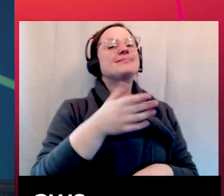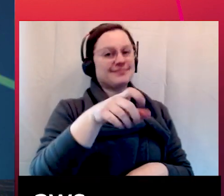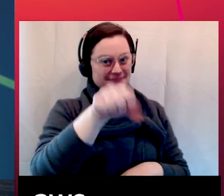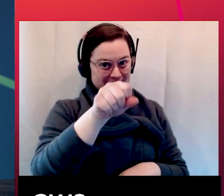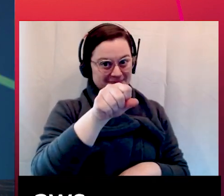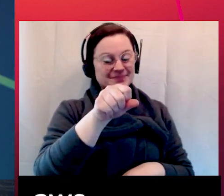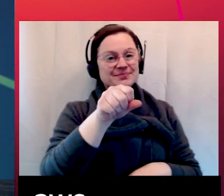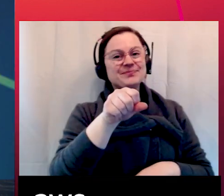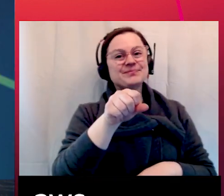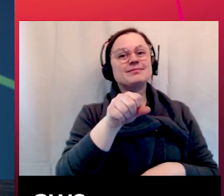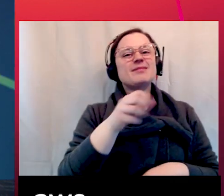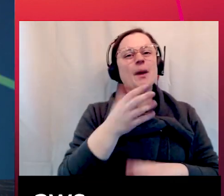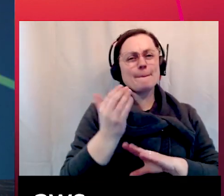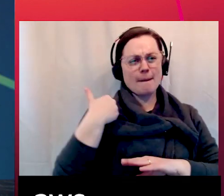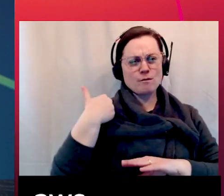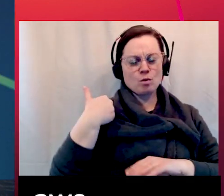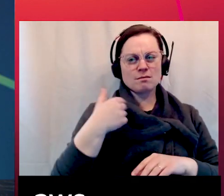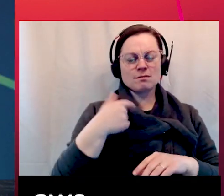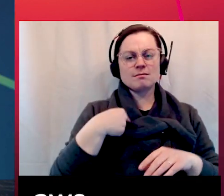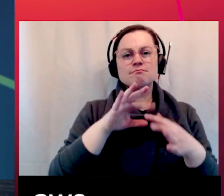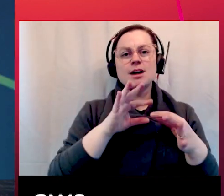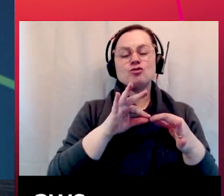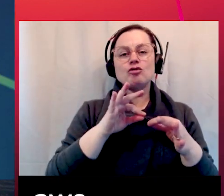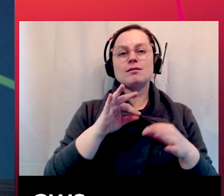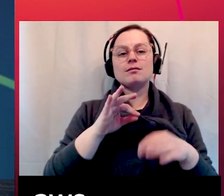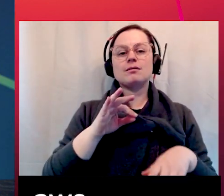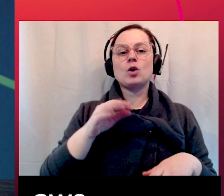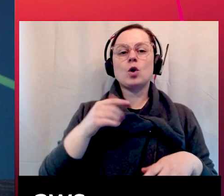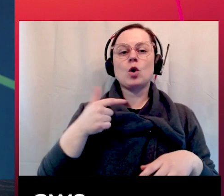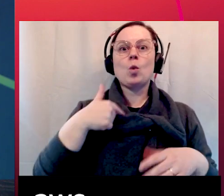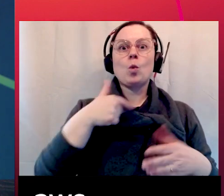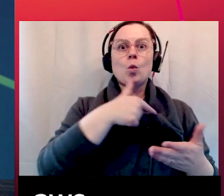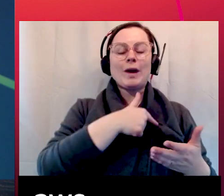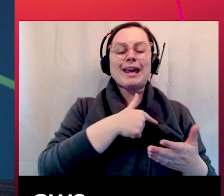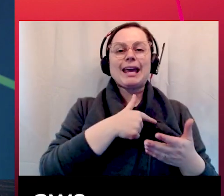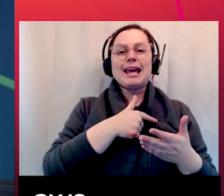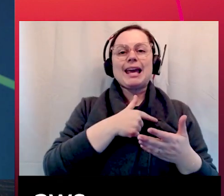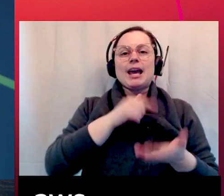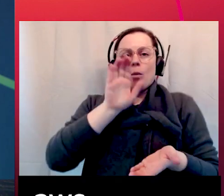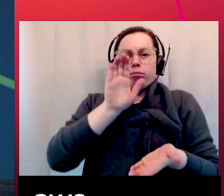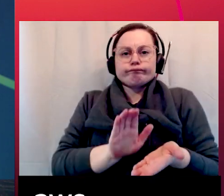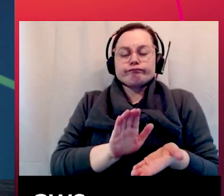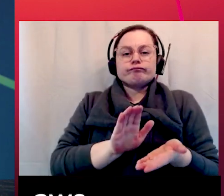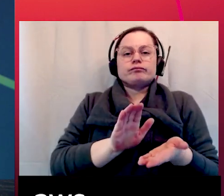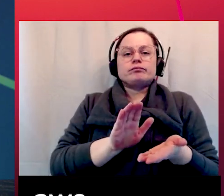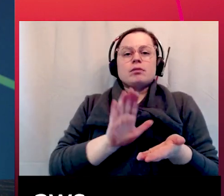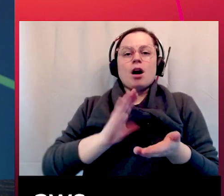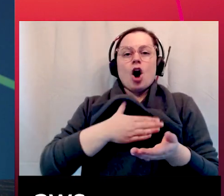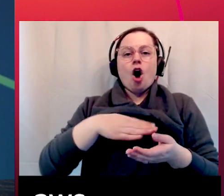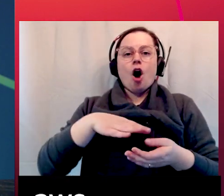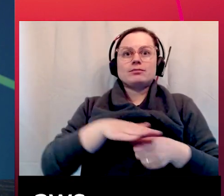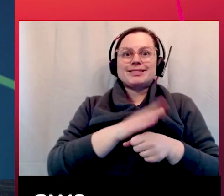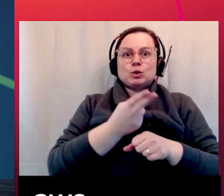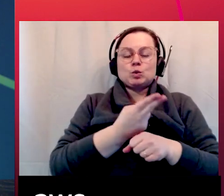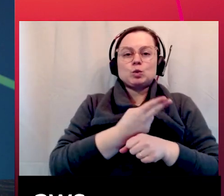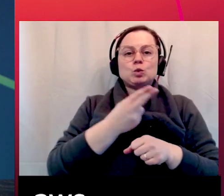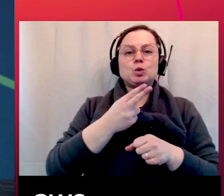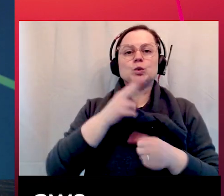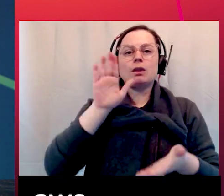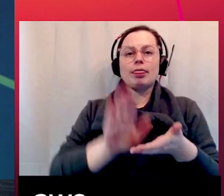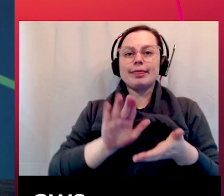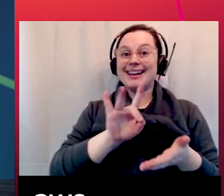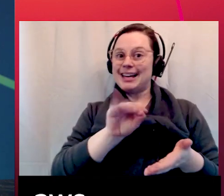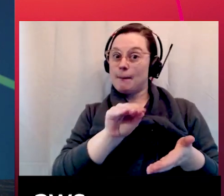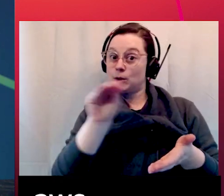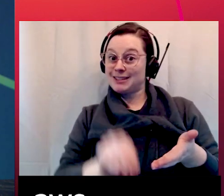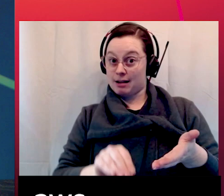can basically collapse the footprint from a instance types, number of instances or servers, by about 80%,